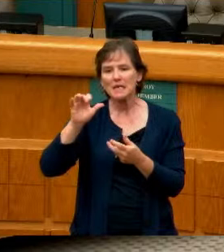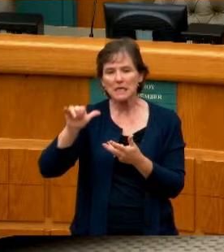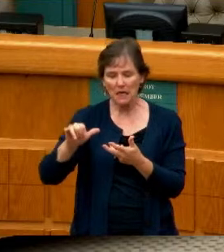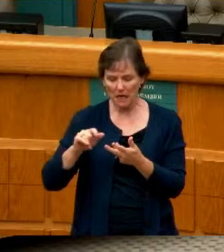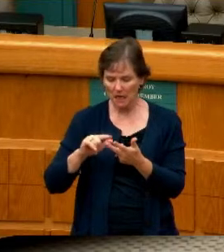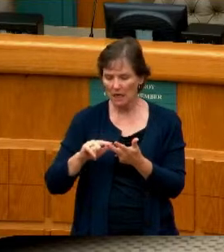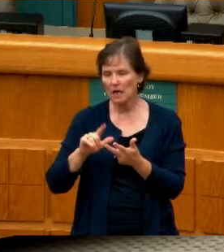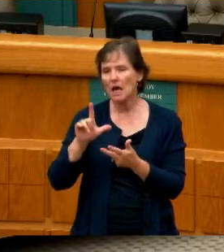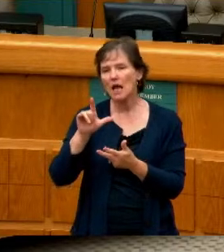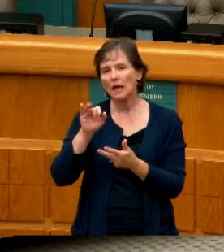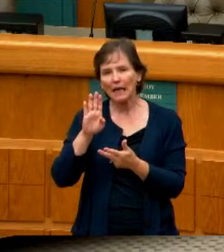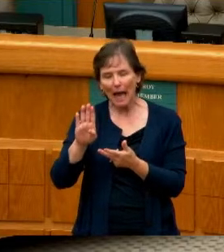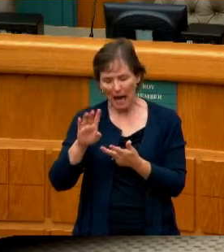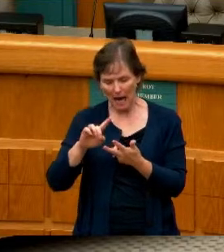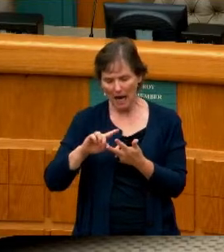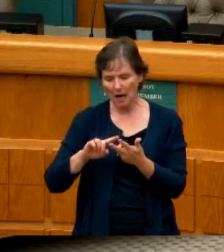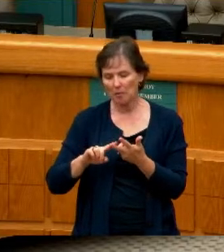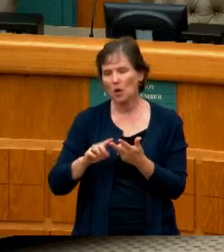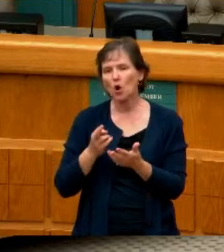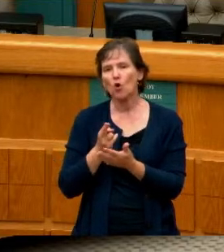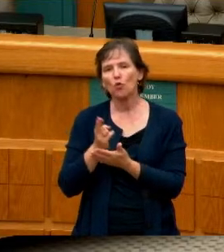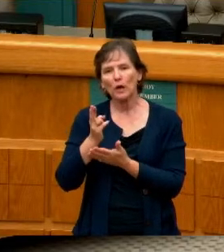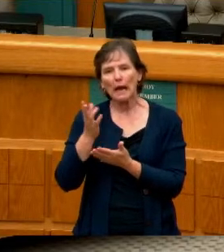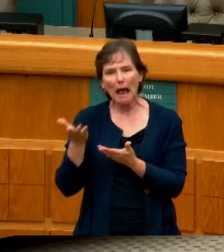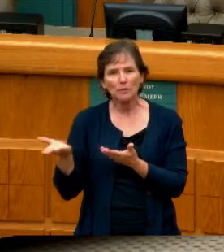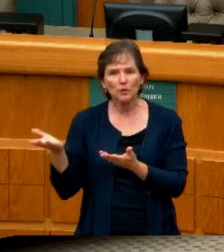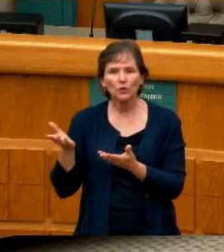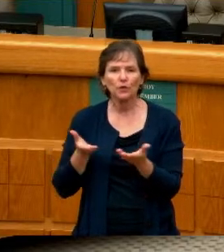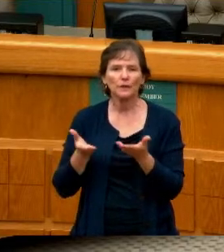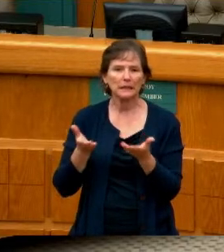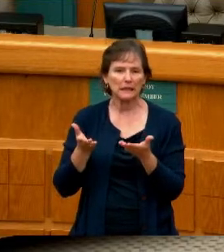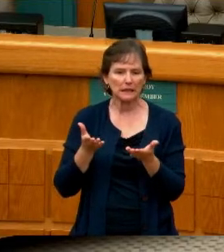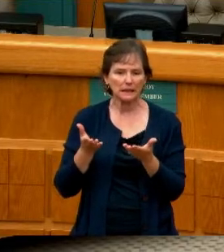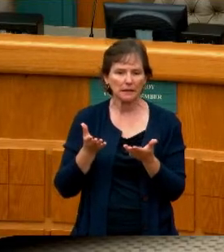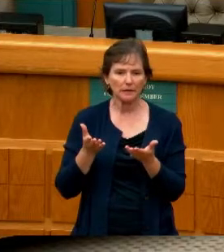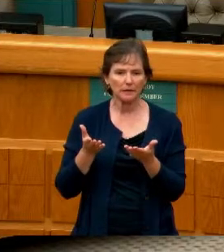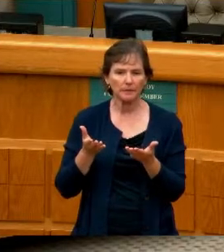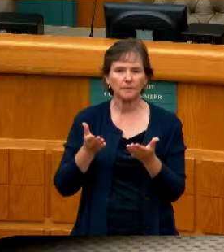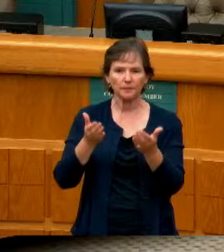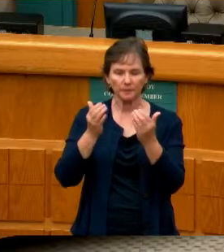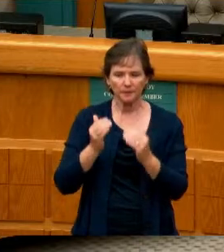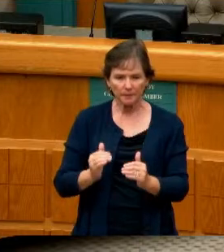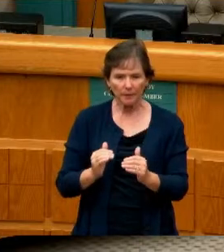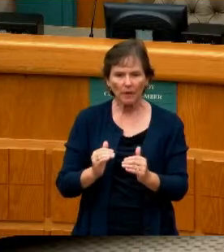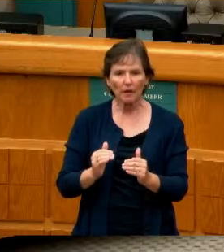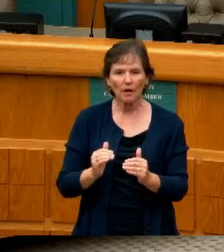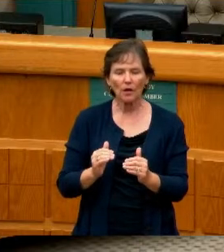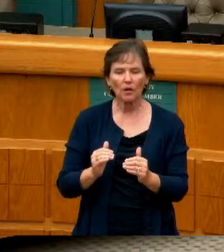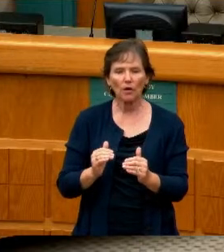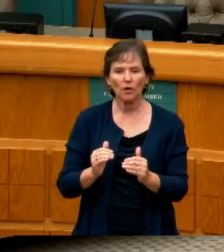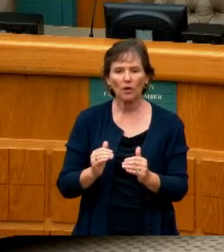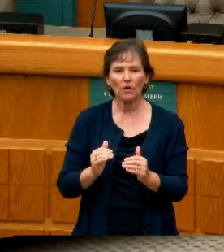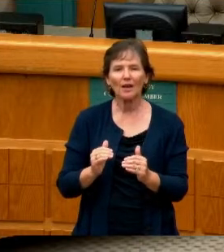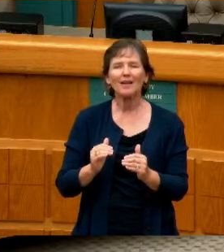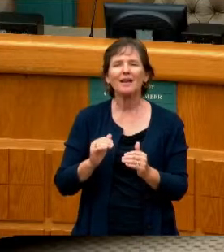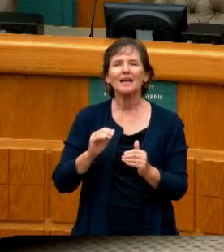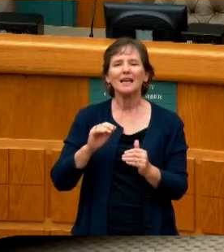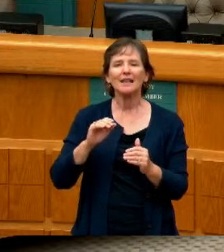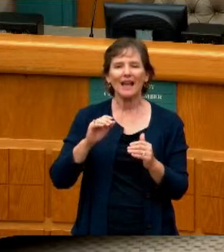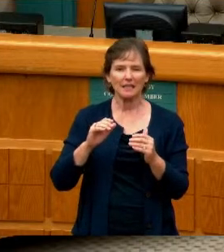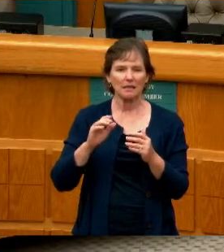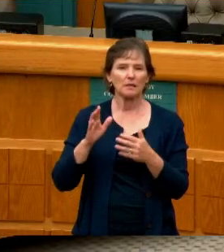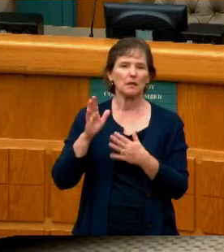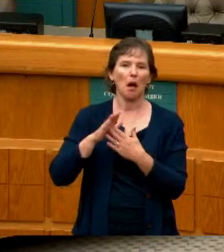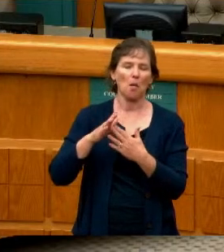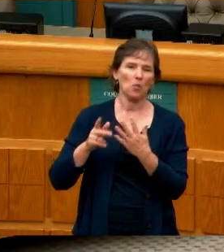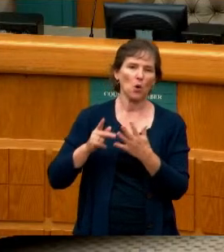staff providing supportive laboratory, pharmacy, diagnostic, and/or rehabilitation services. Number 2,